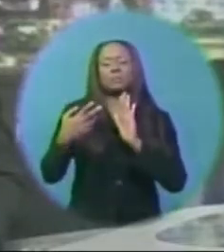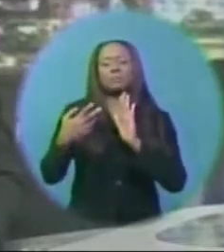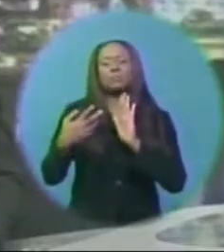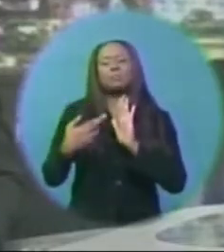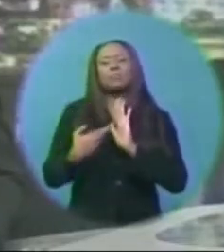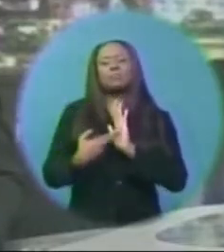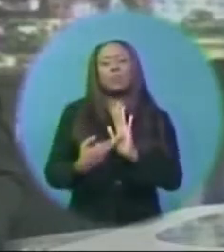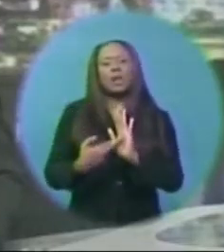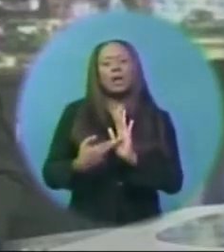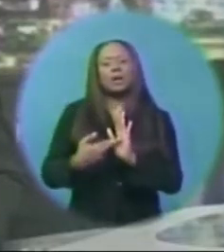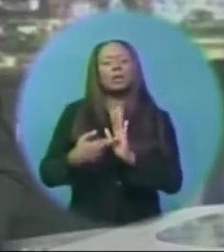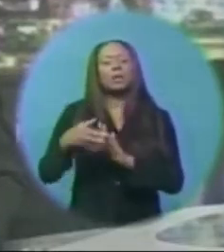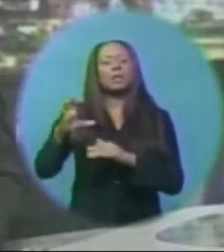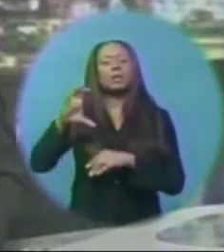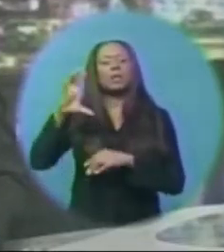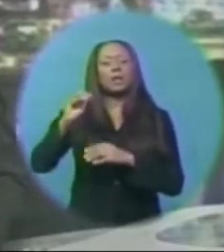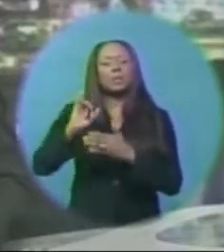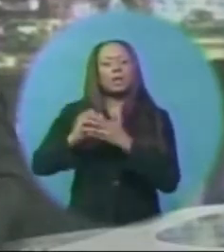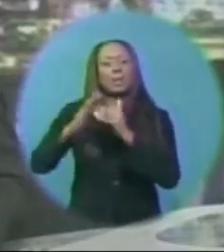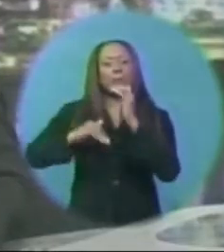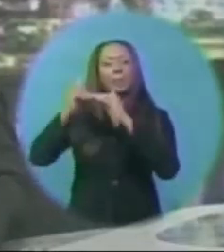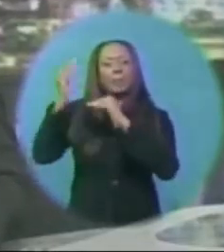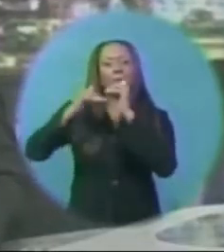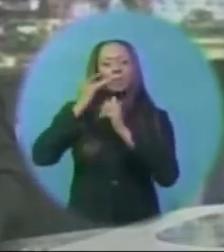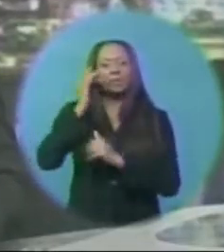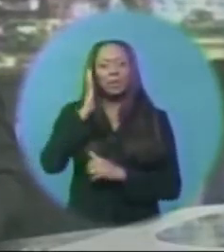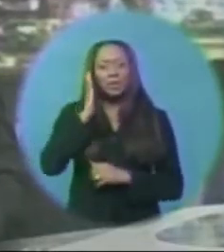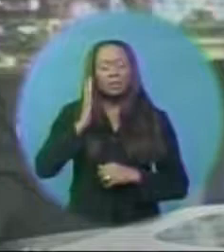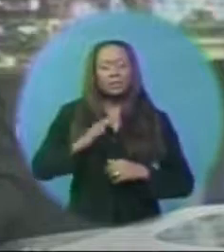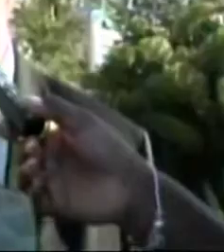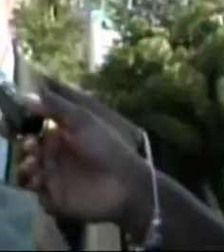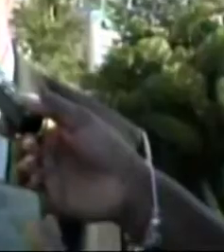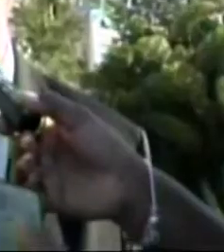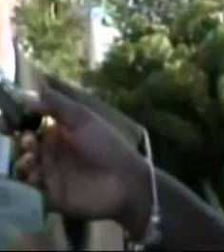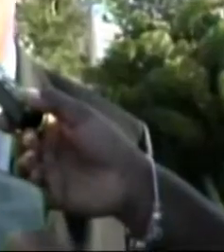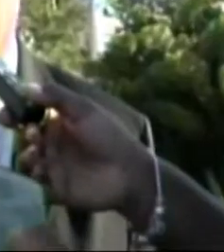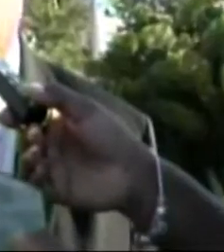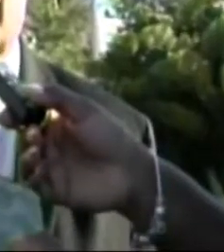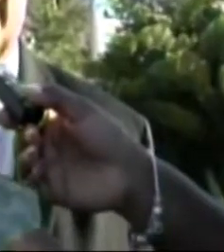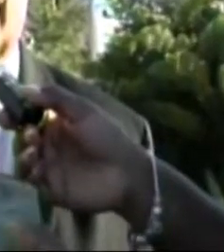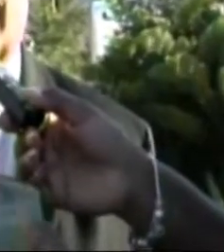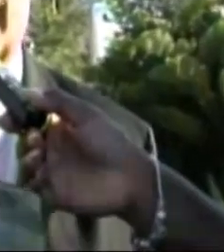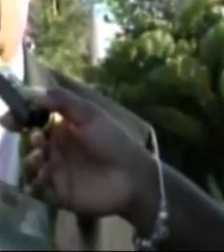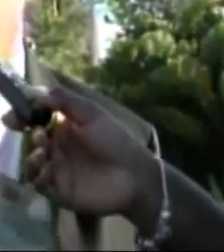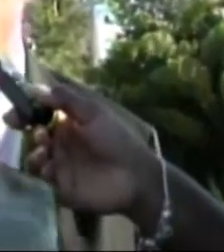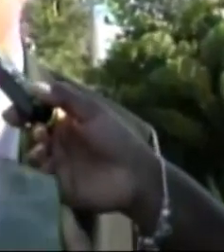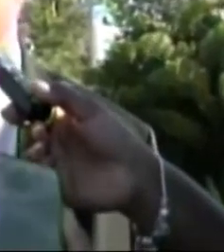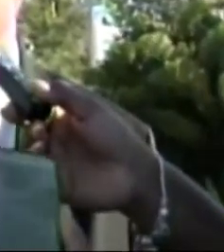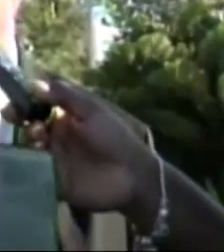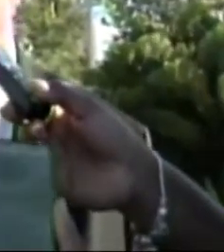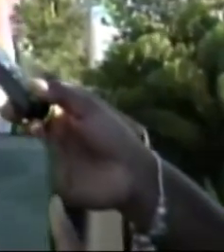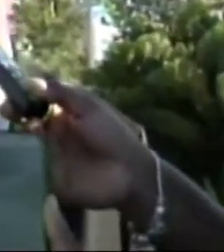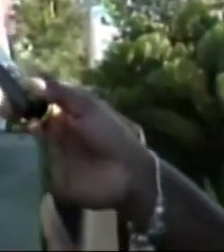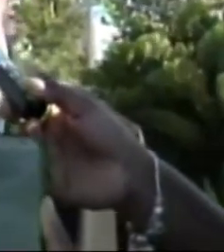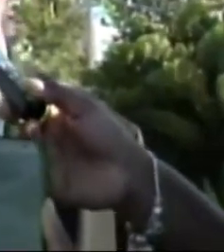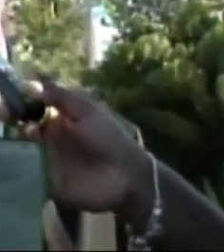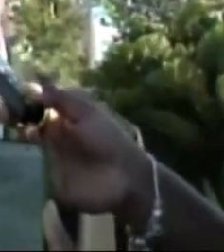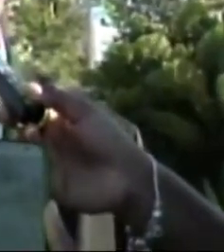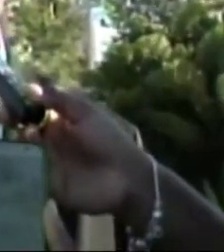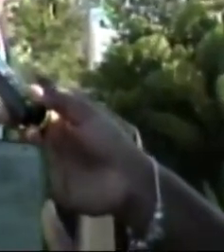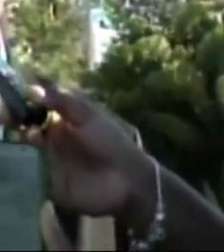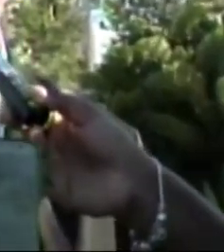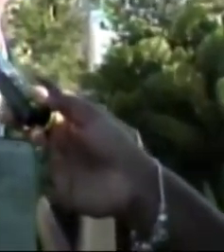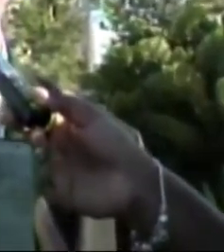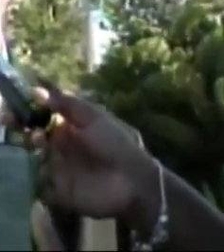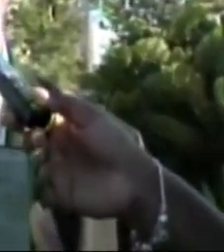property, gave this brief statement. The merits of the case will be determined subsequently at a